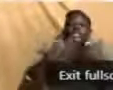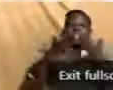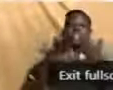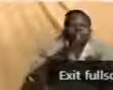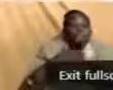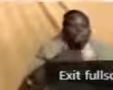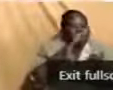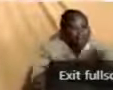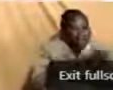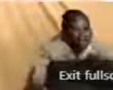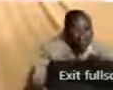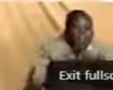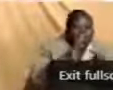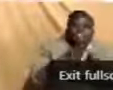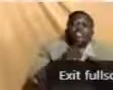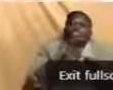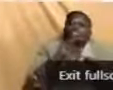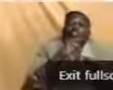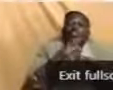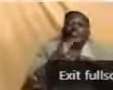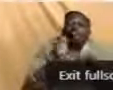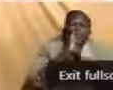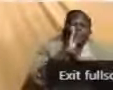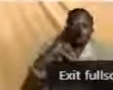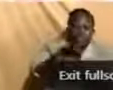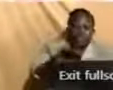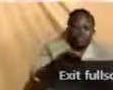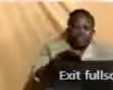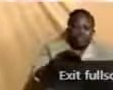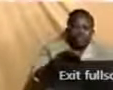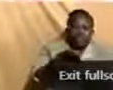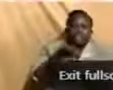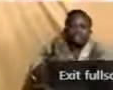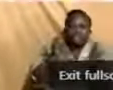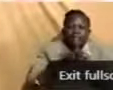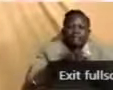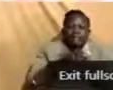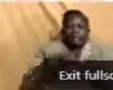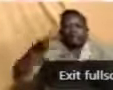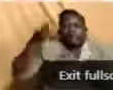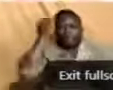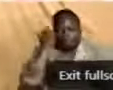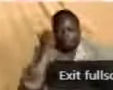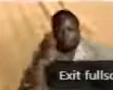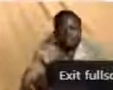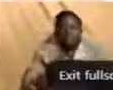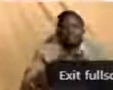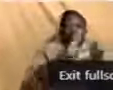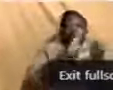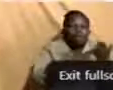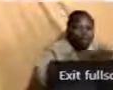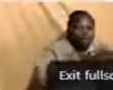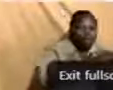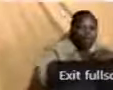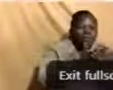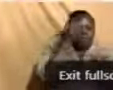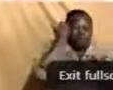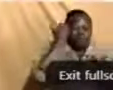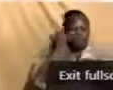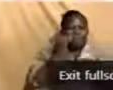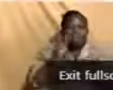beyond my prayer to what the court, High Court and as affirmed by the Court of Appeal, went. I'll give an example.